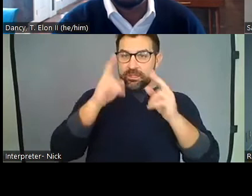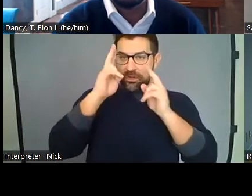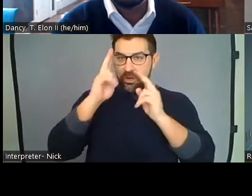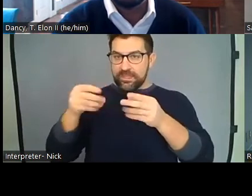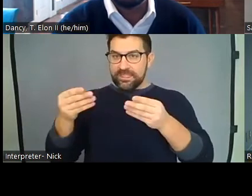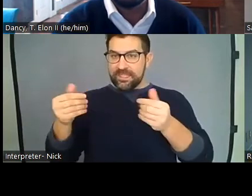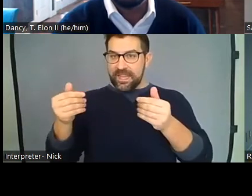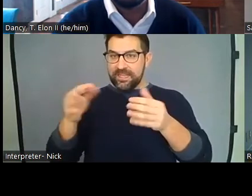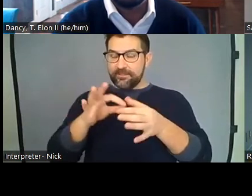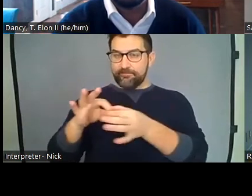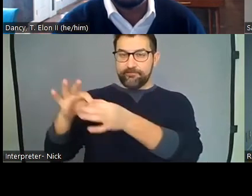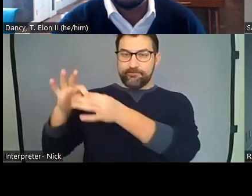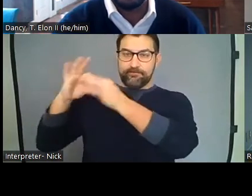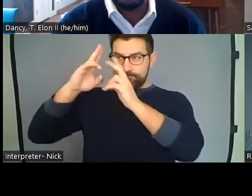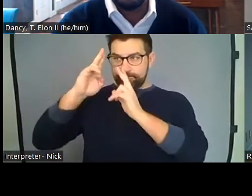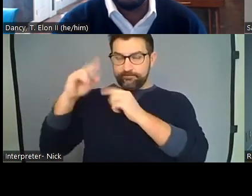a relative.